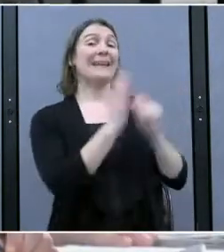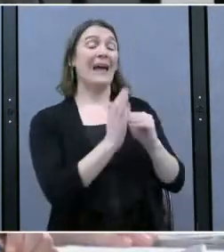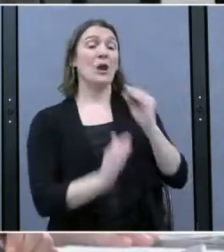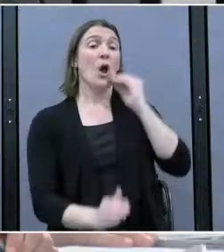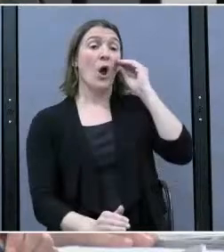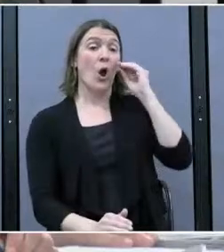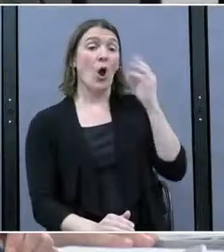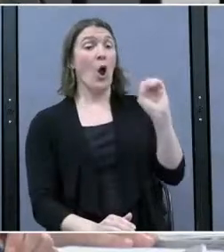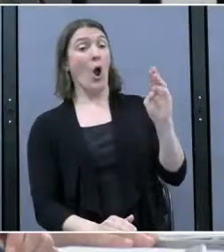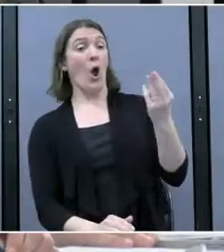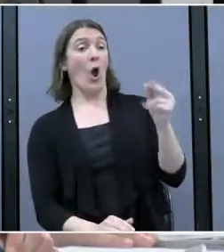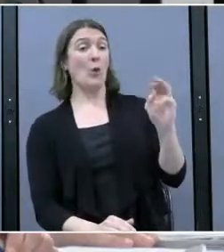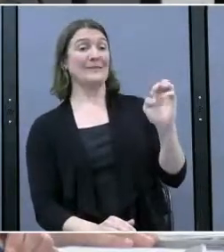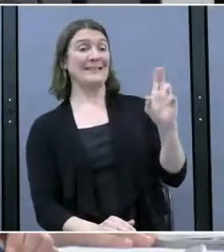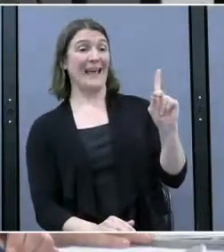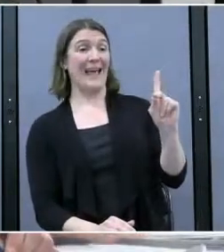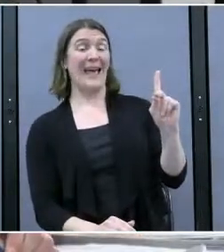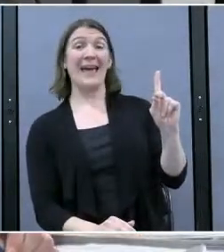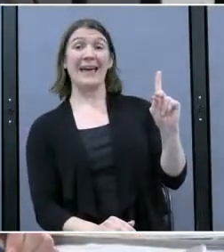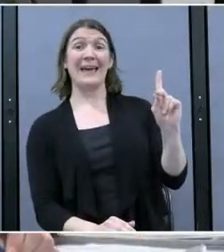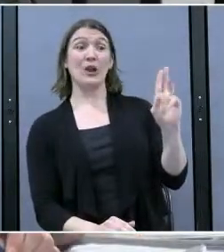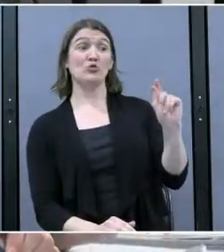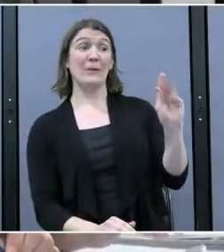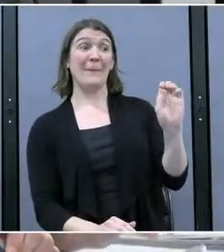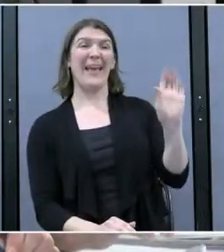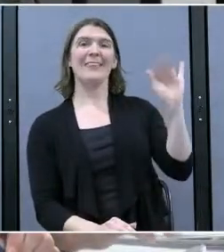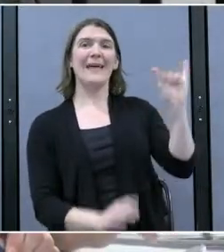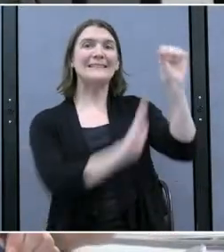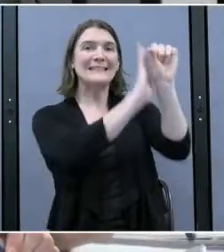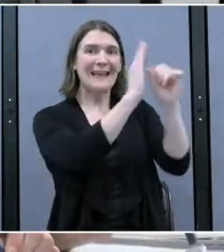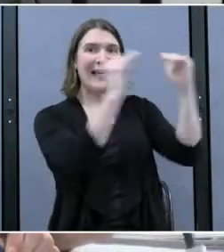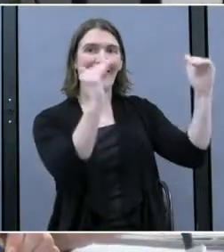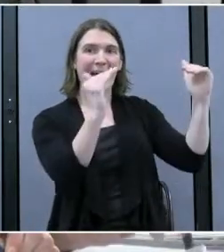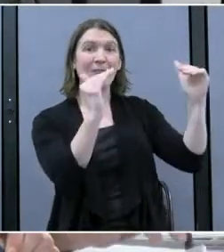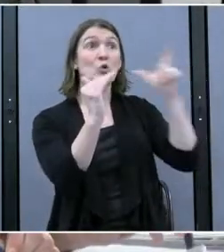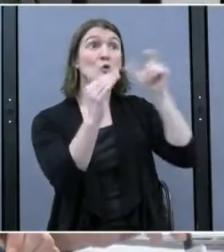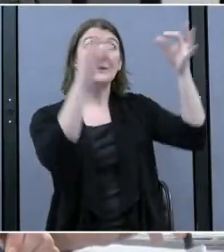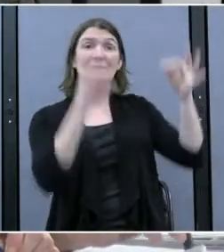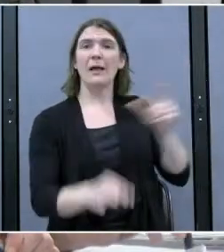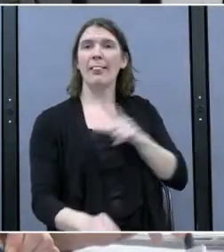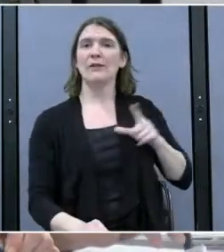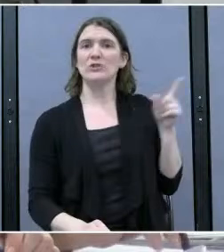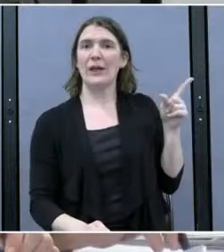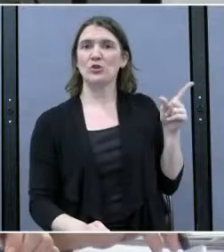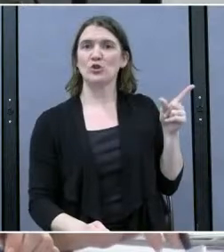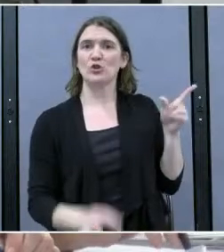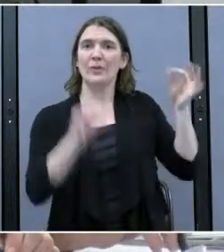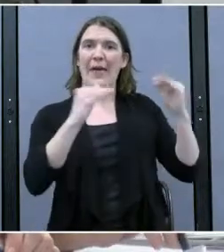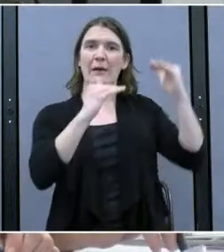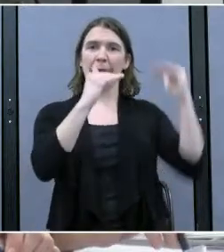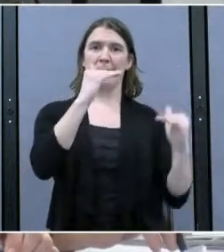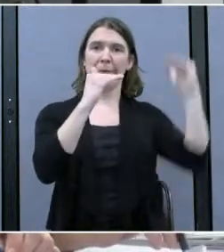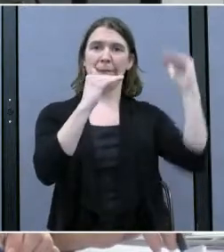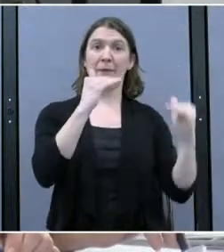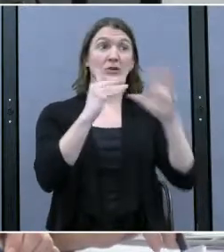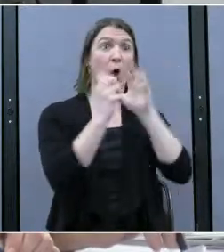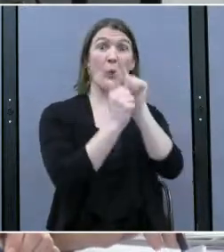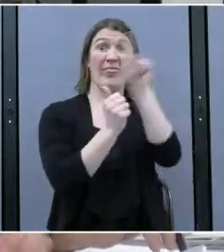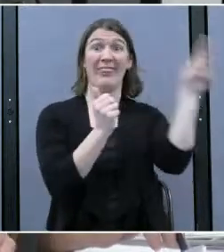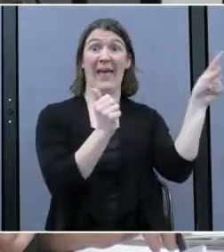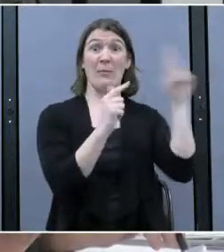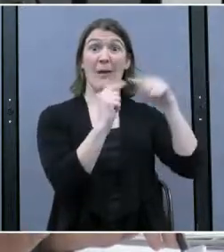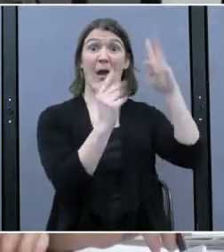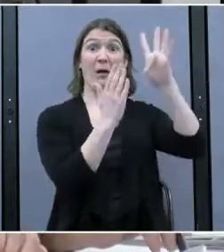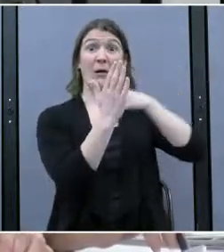program, and the levels and the amounts are determined by the state legislature, so those are the folks to talk to about,